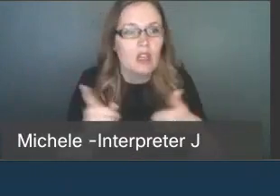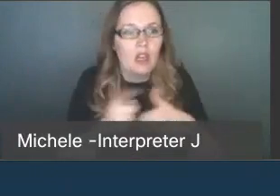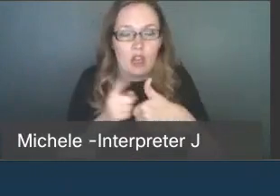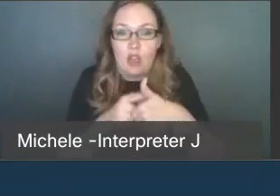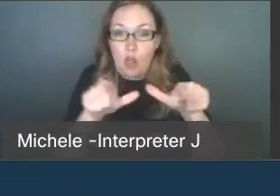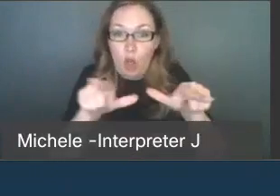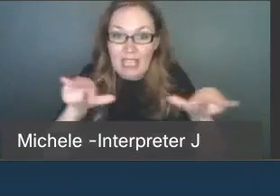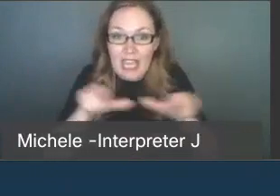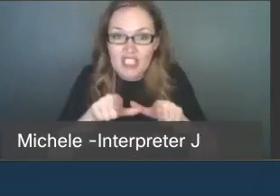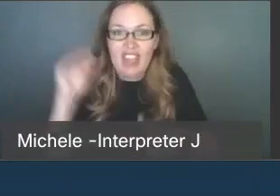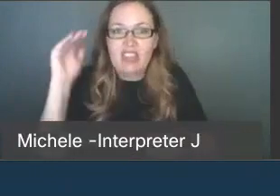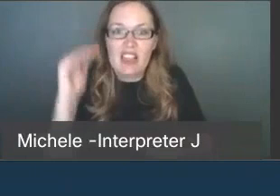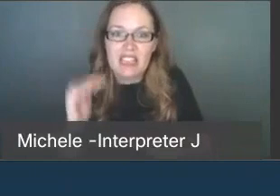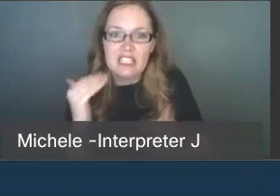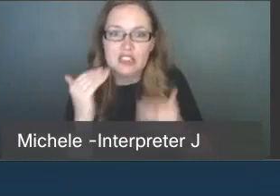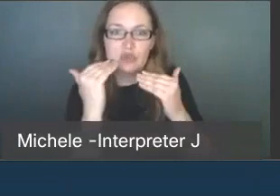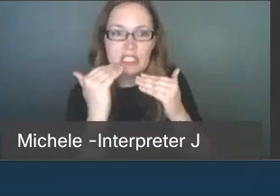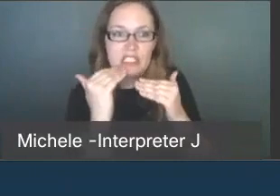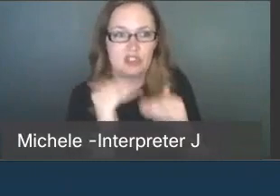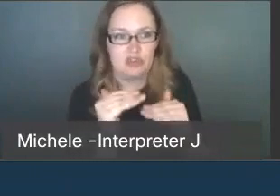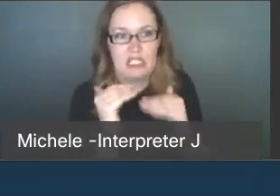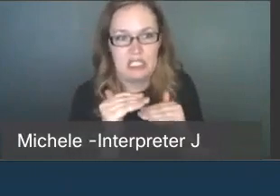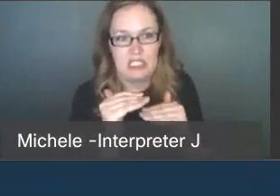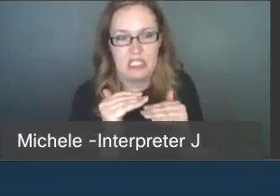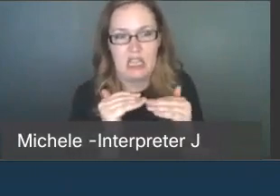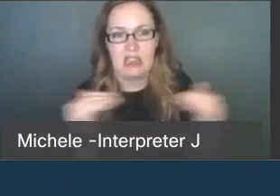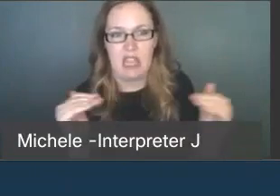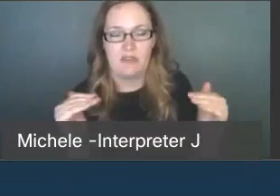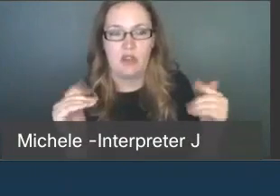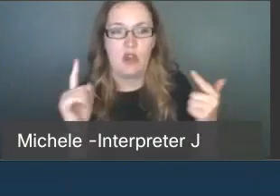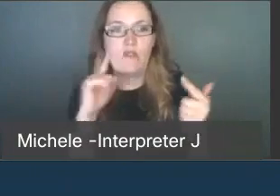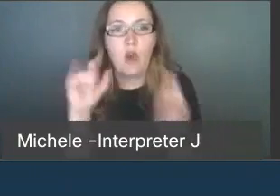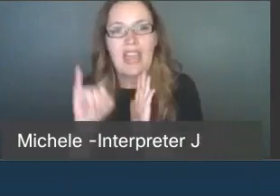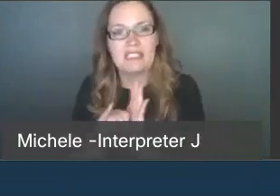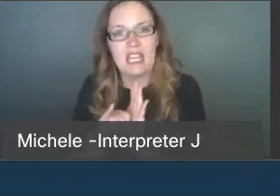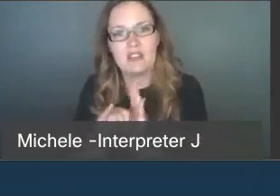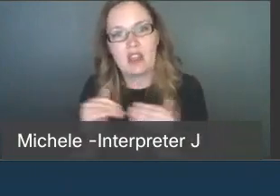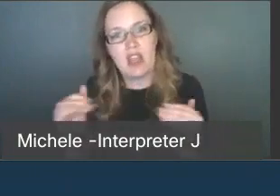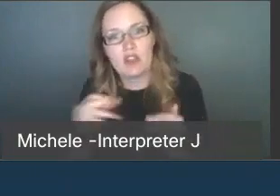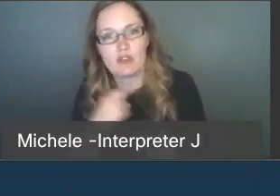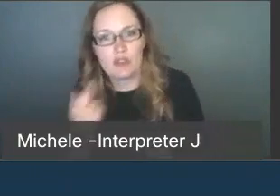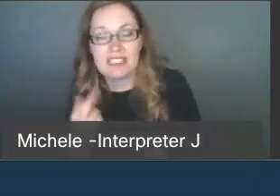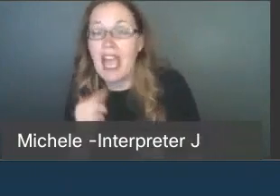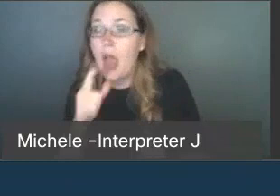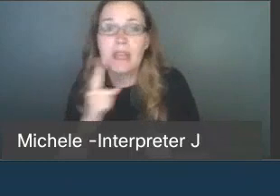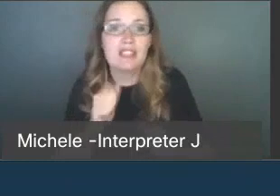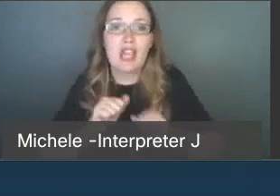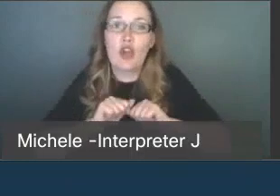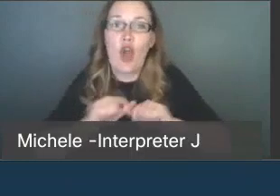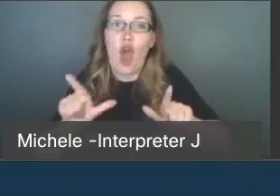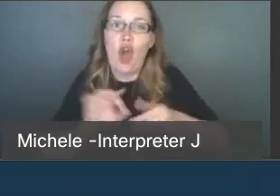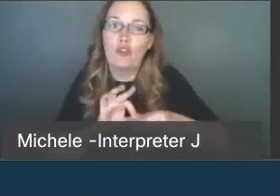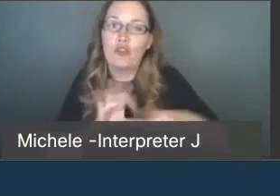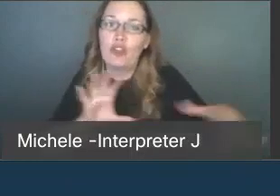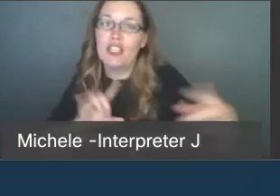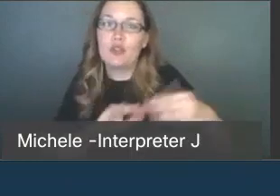the identified level of risk. I am not saying release everybody into the community and everything will be okay. What I'm saying is that we need to consider